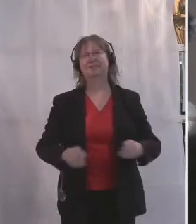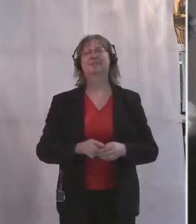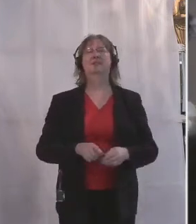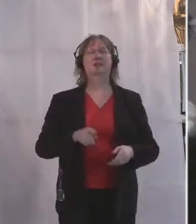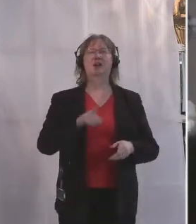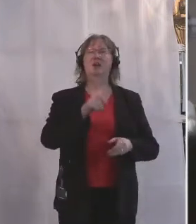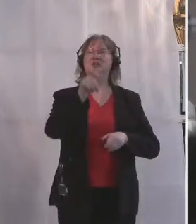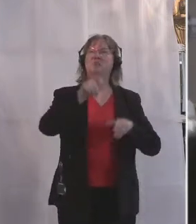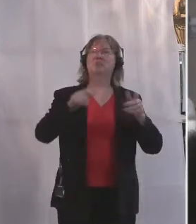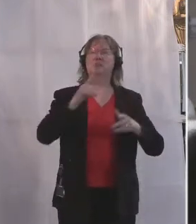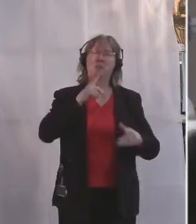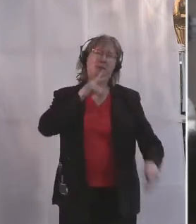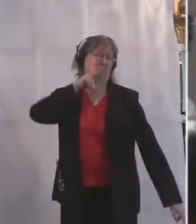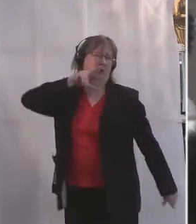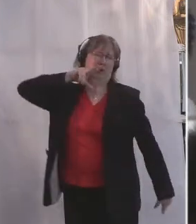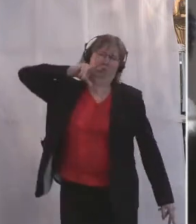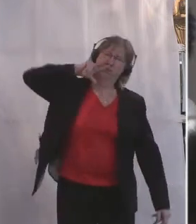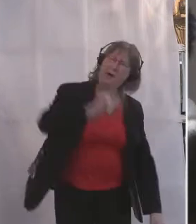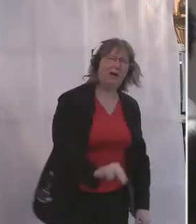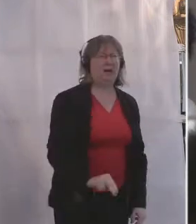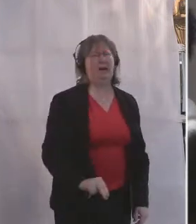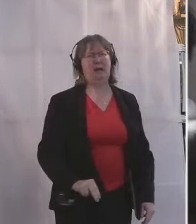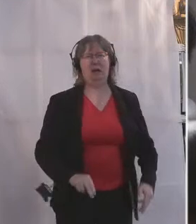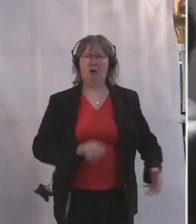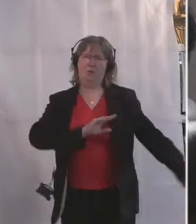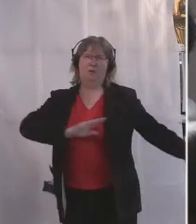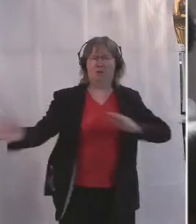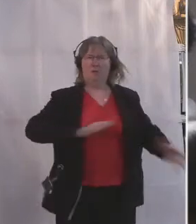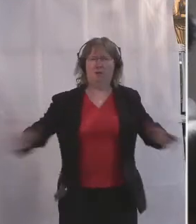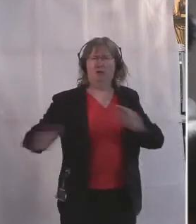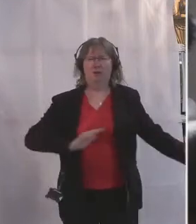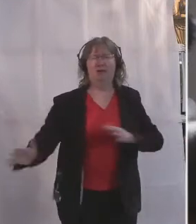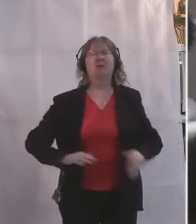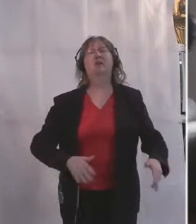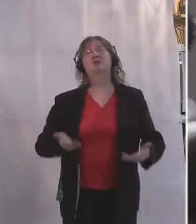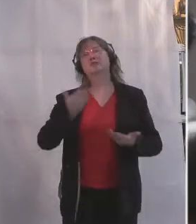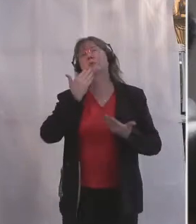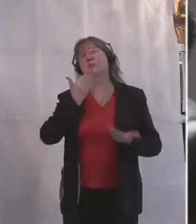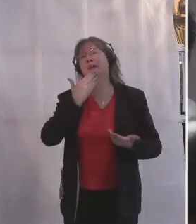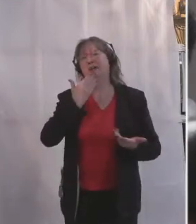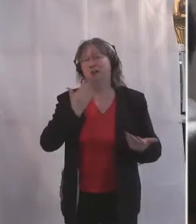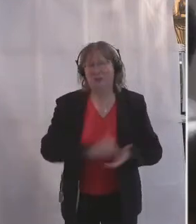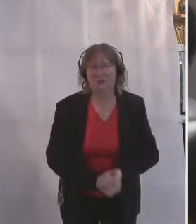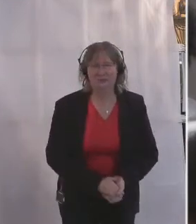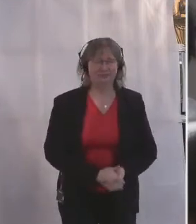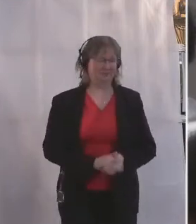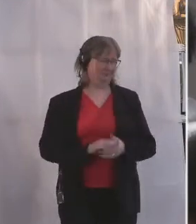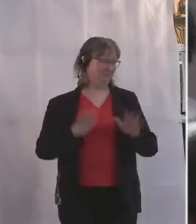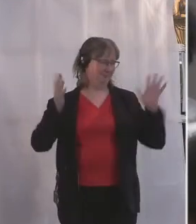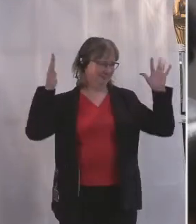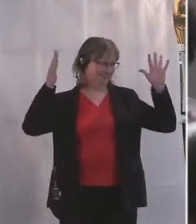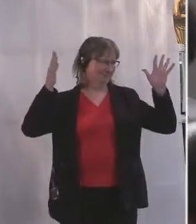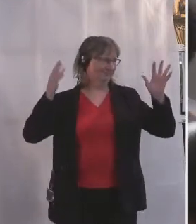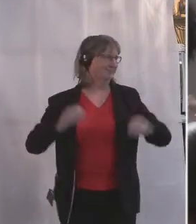have been speaking very quickly. So incredible. Thank you.